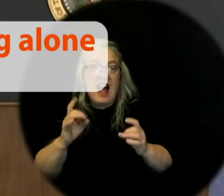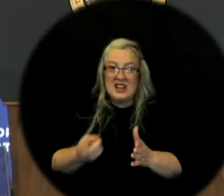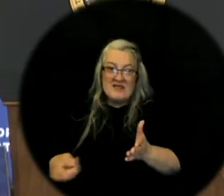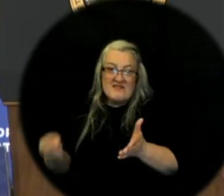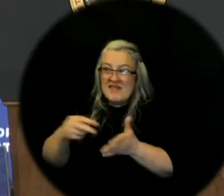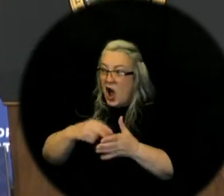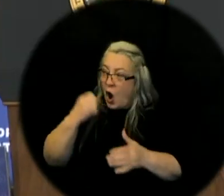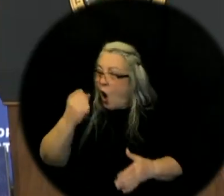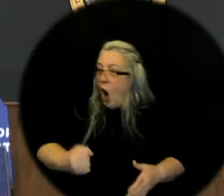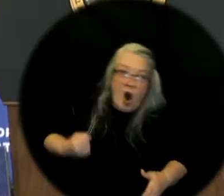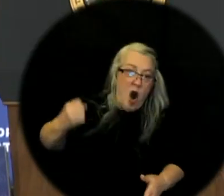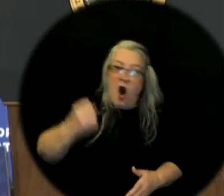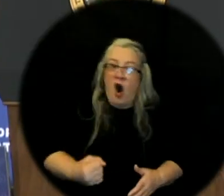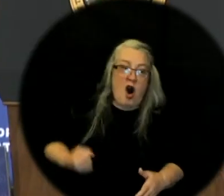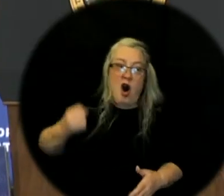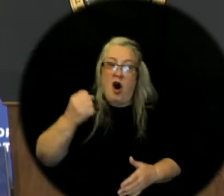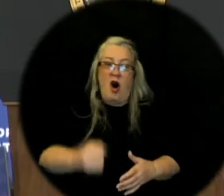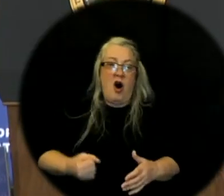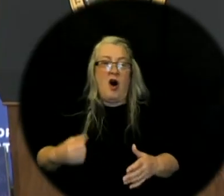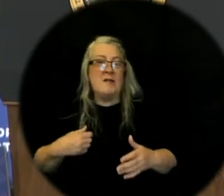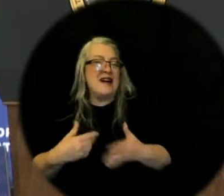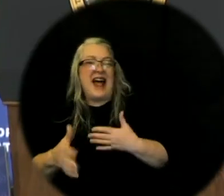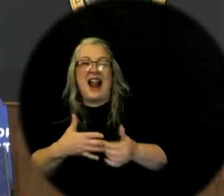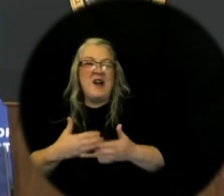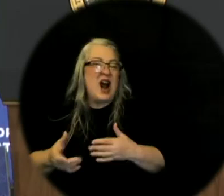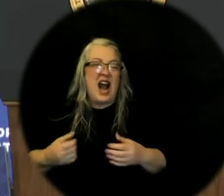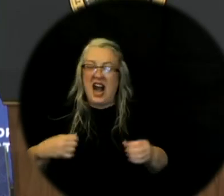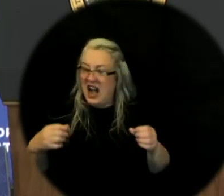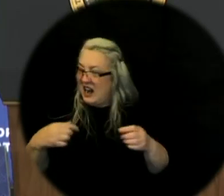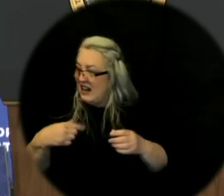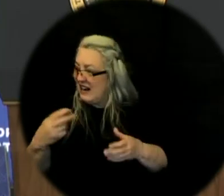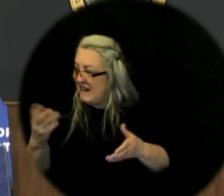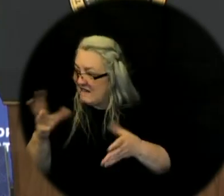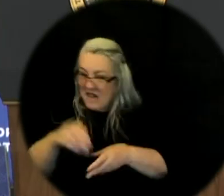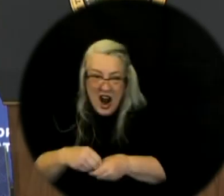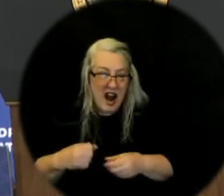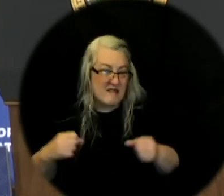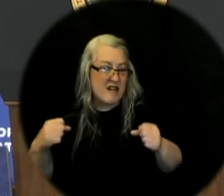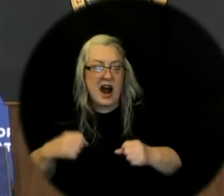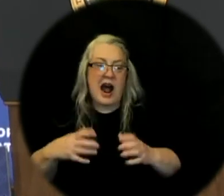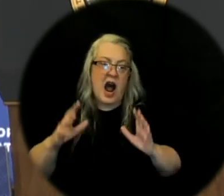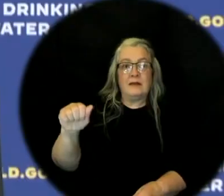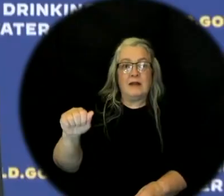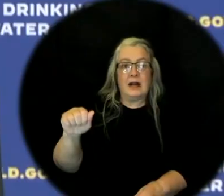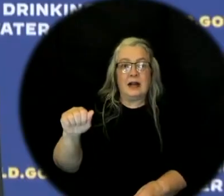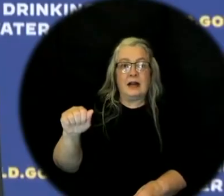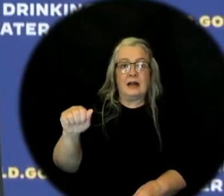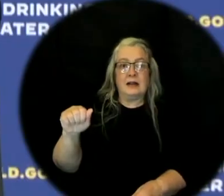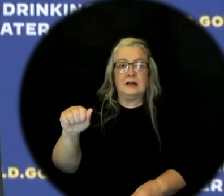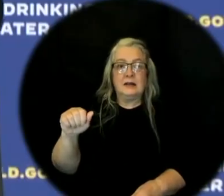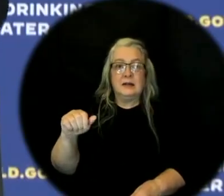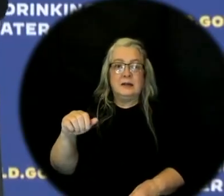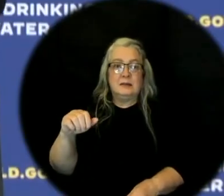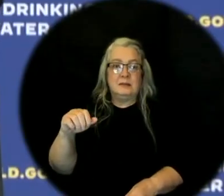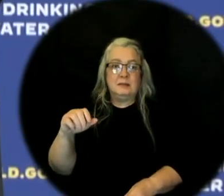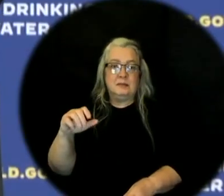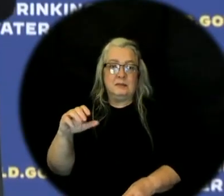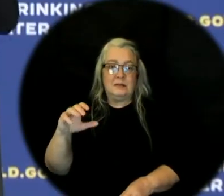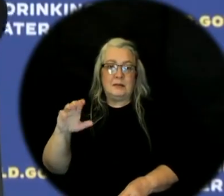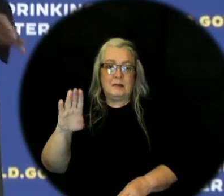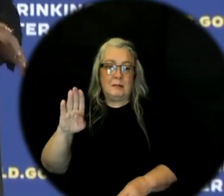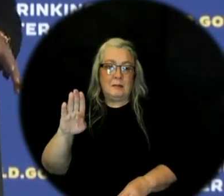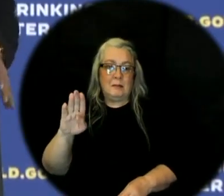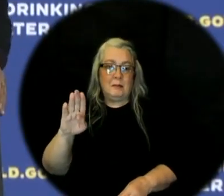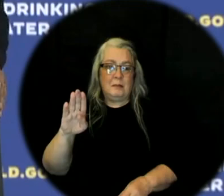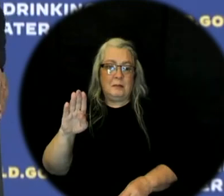from? Thank you, Kamala. Thank you very much. You guys don't have to stand up here. Come on, why don't you go? So before I begin, if I